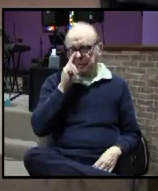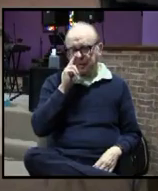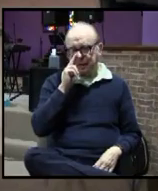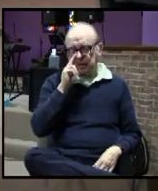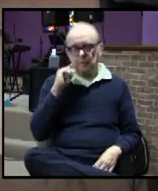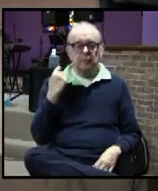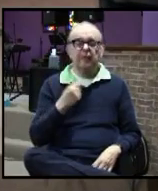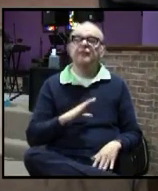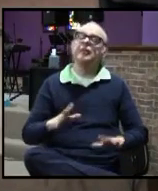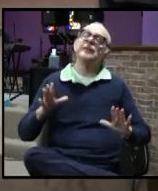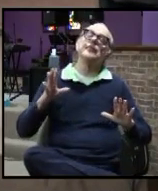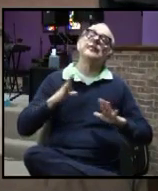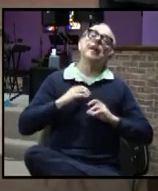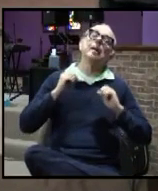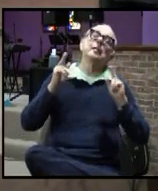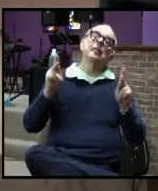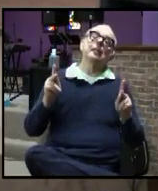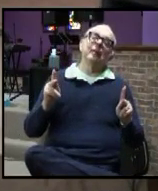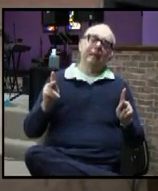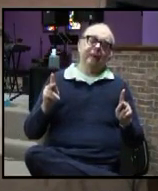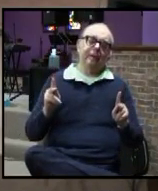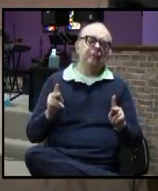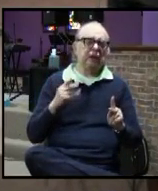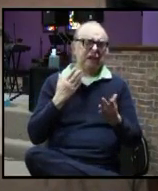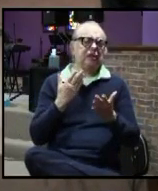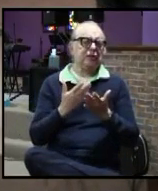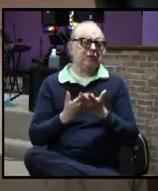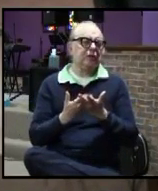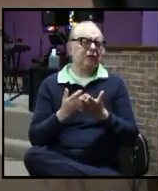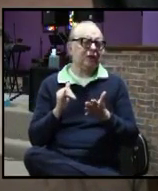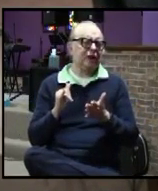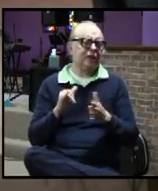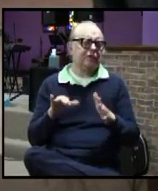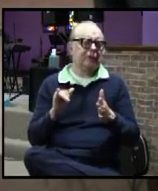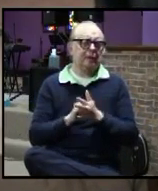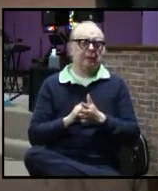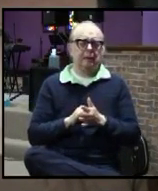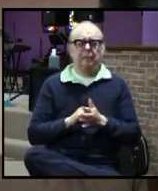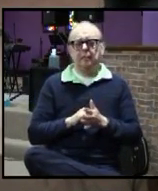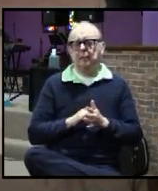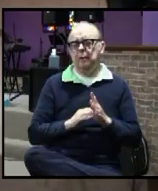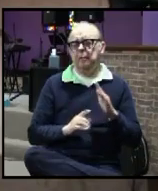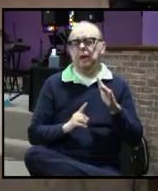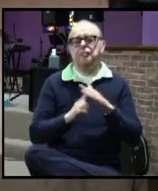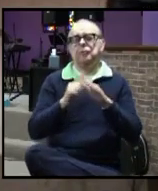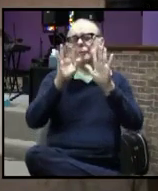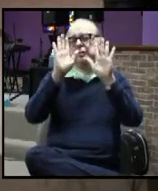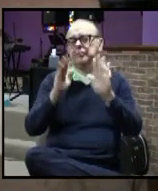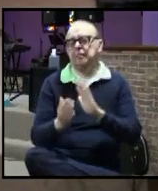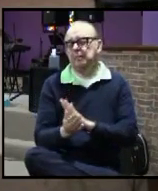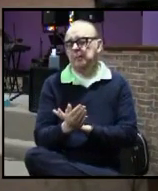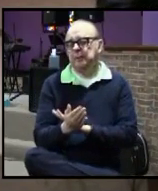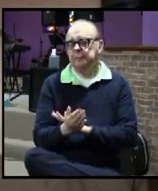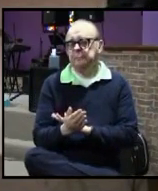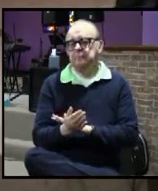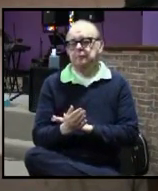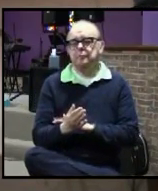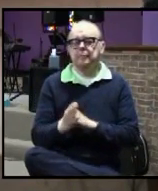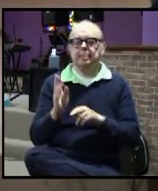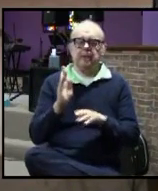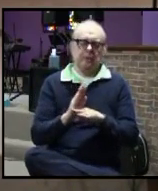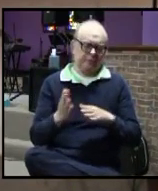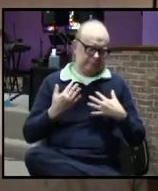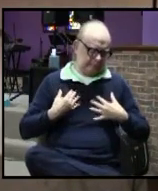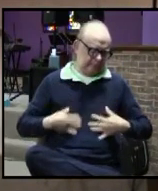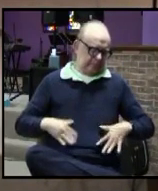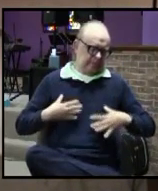okay. And we've gotten really good at it, haven't we? We can show up on Sunday mornings and we can wear